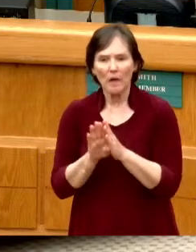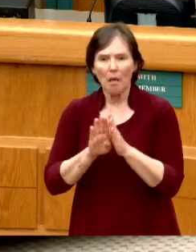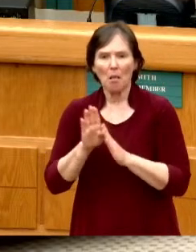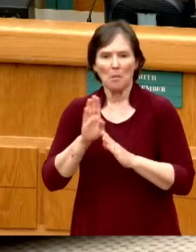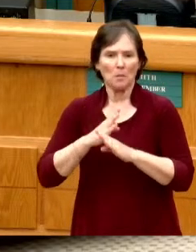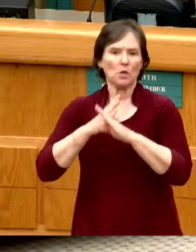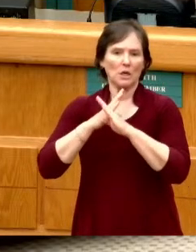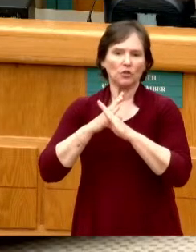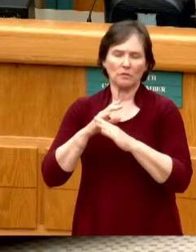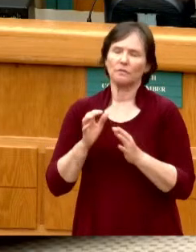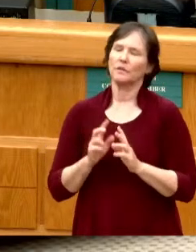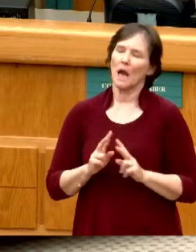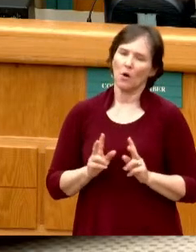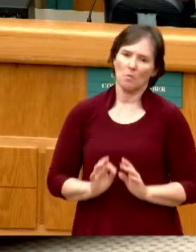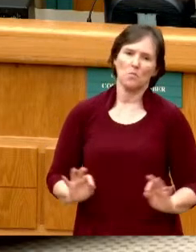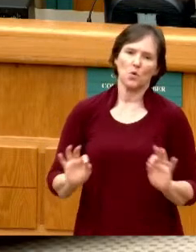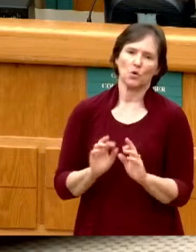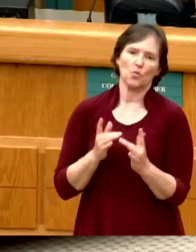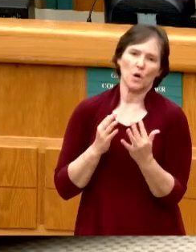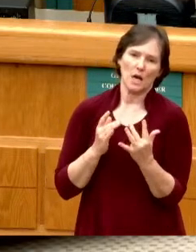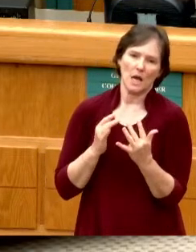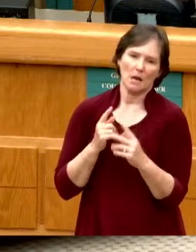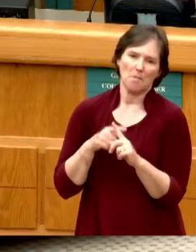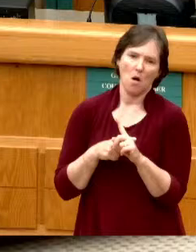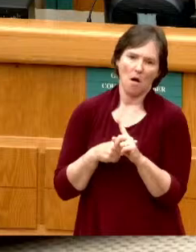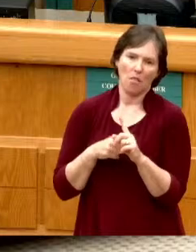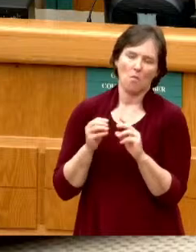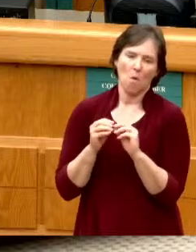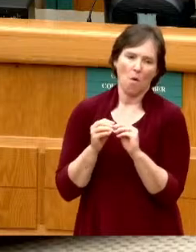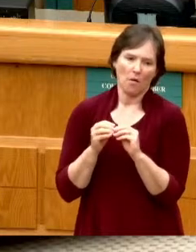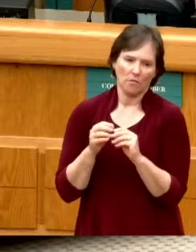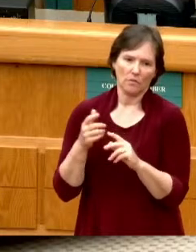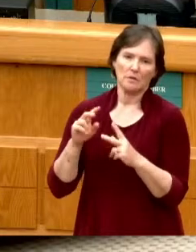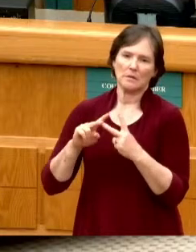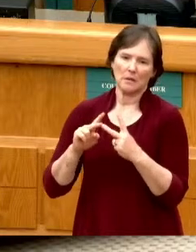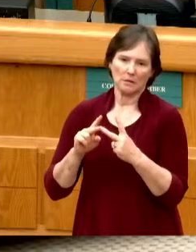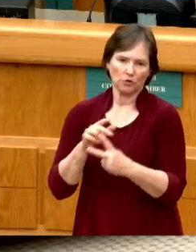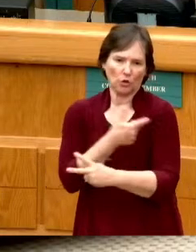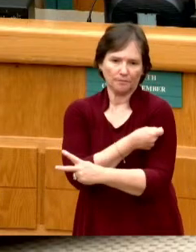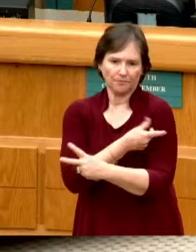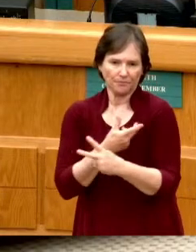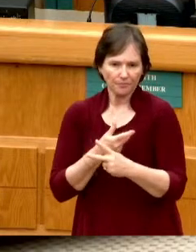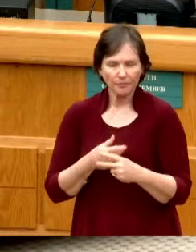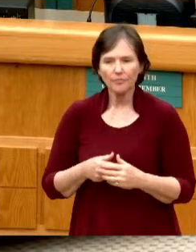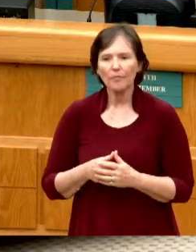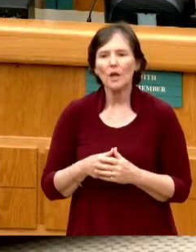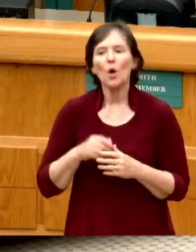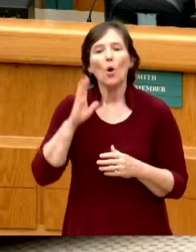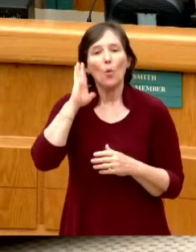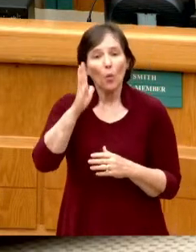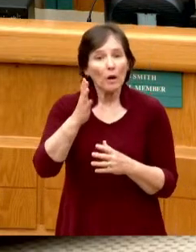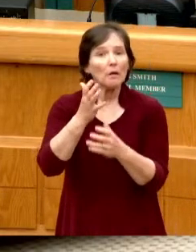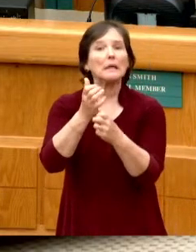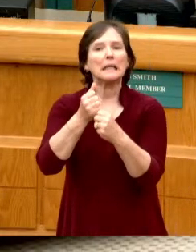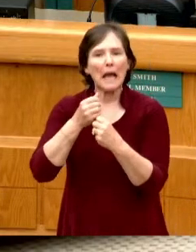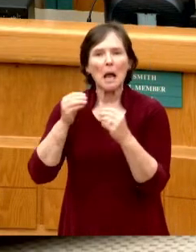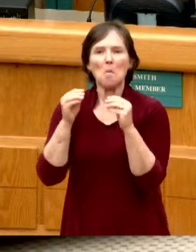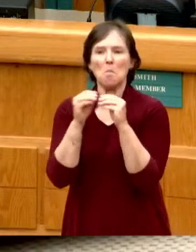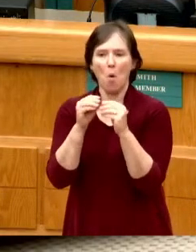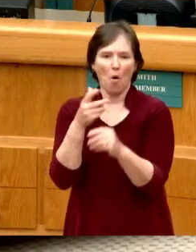There are vaccines, and they're coming in. I know they're still trickling in, but there are additional vaccines coming in every week.